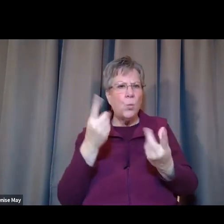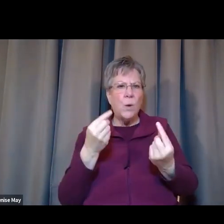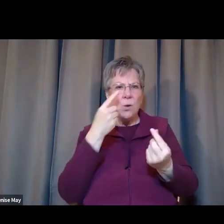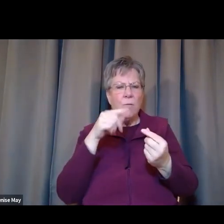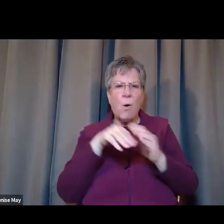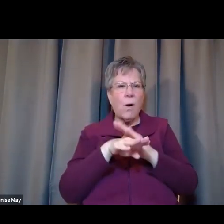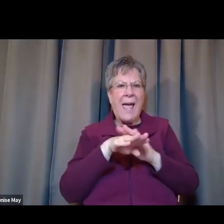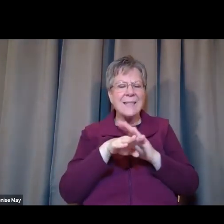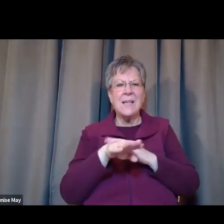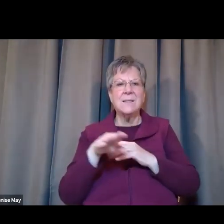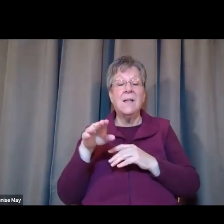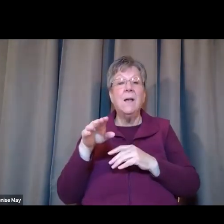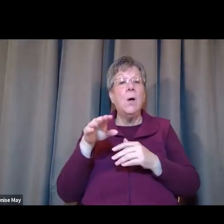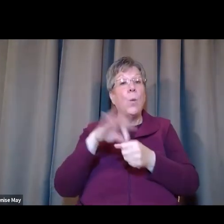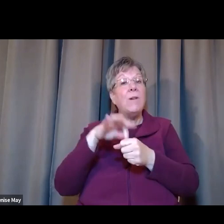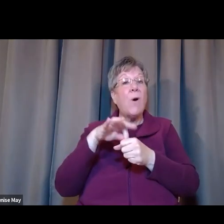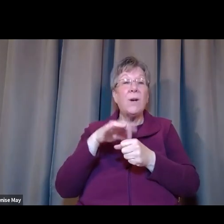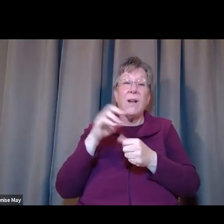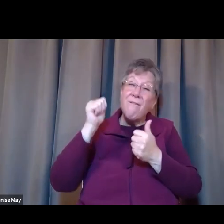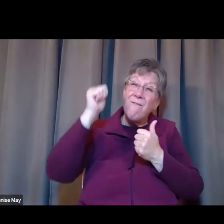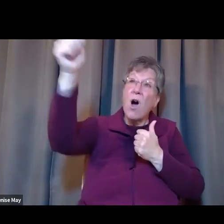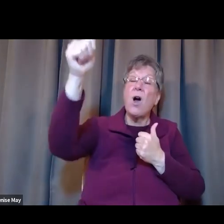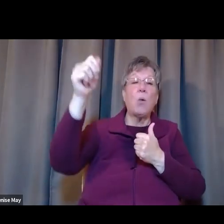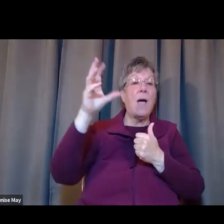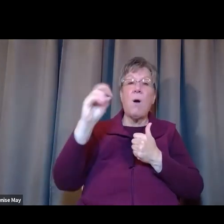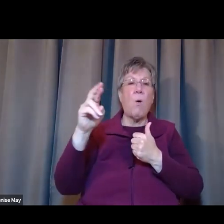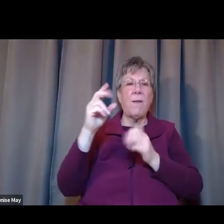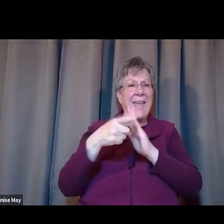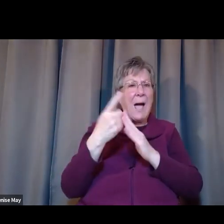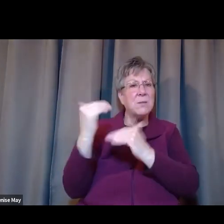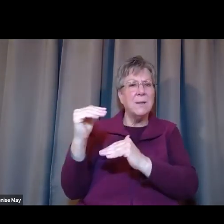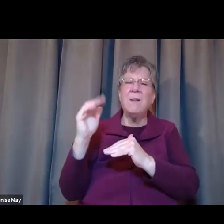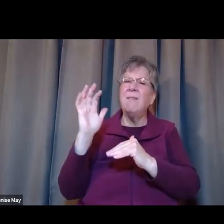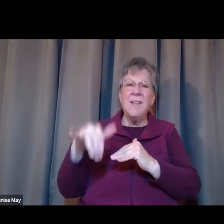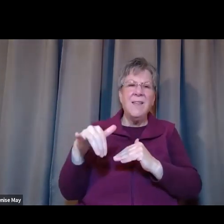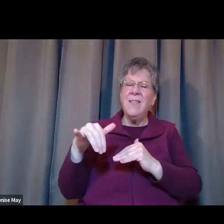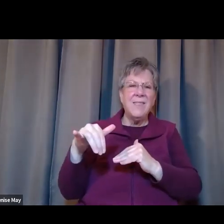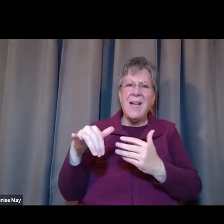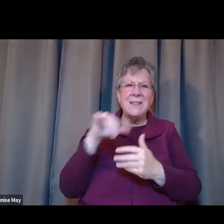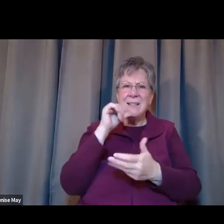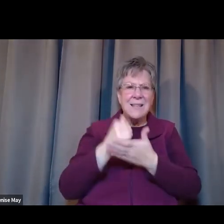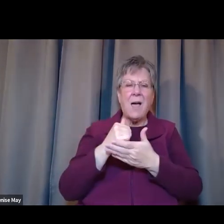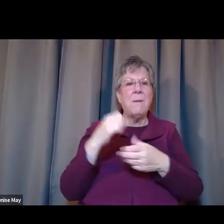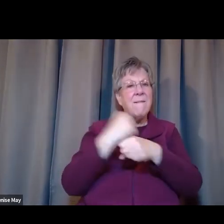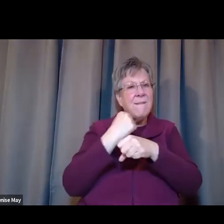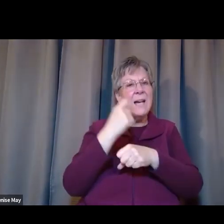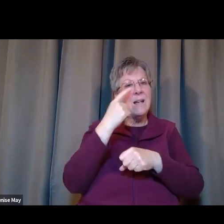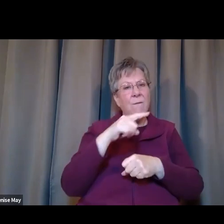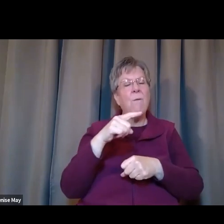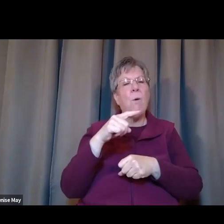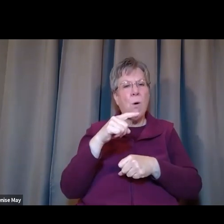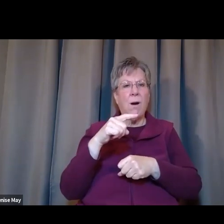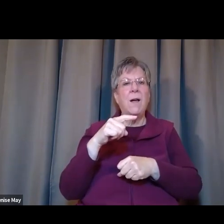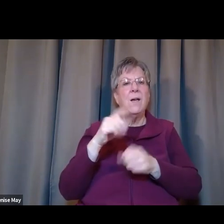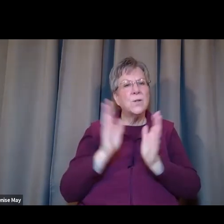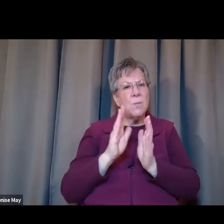are far away or have inaccessible hours, that dampens access to voting. Fighting for satellite offices in towns on reservations was an